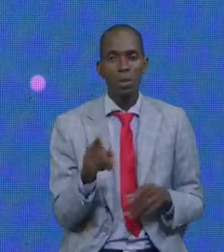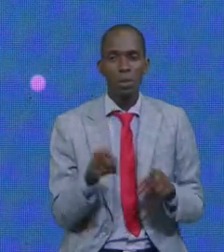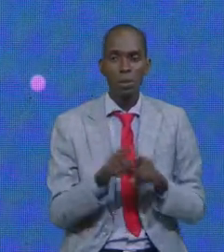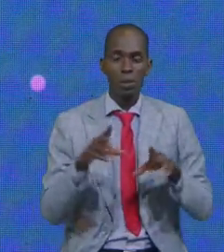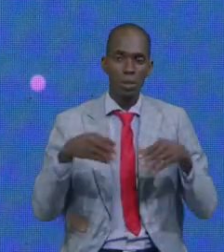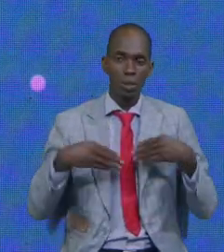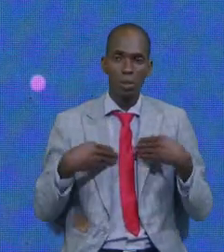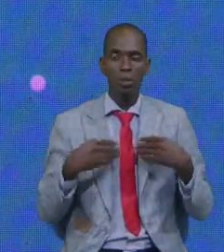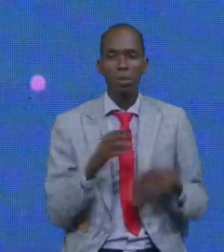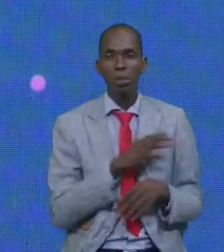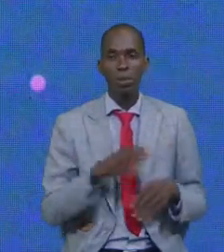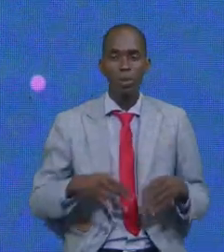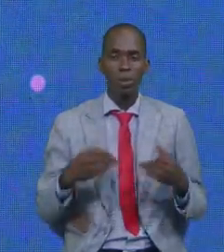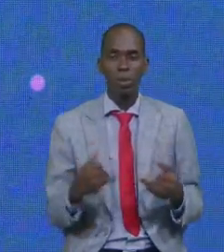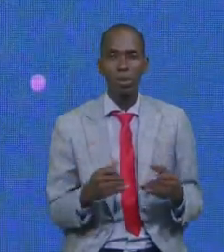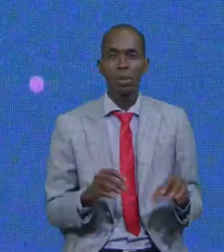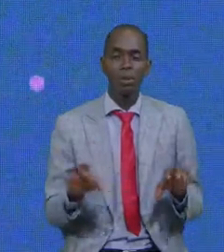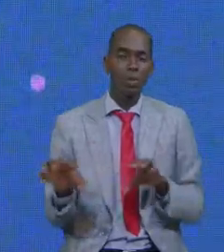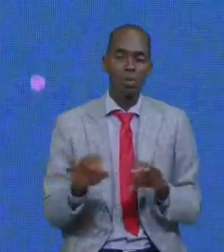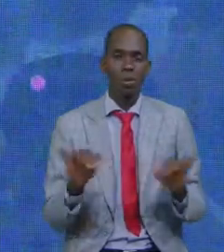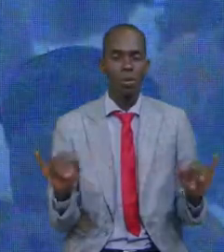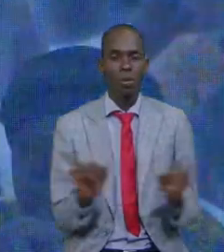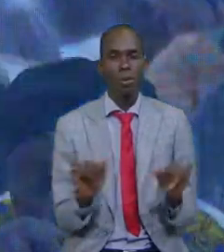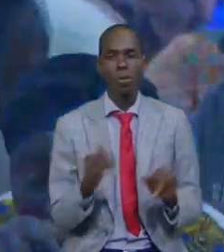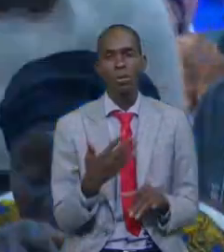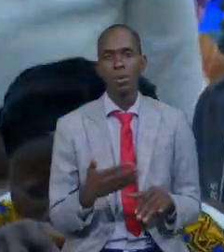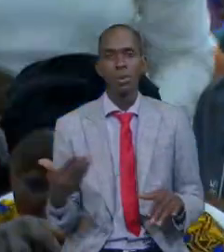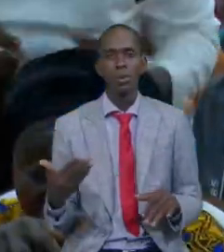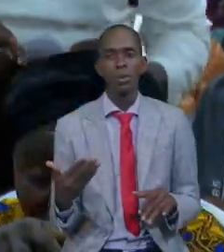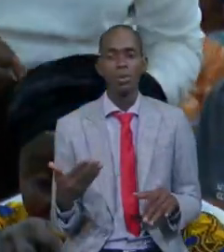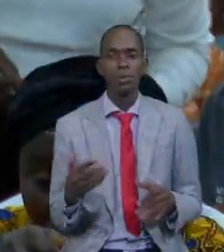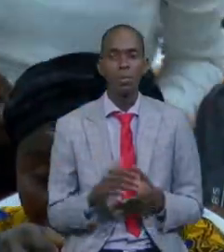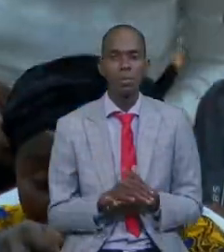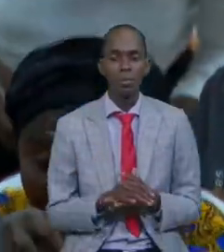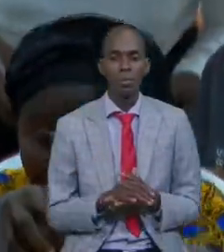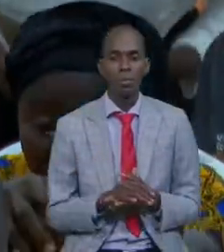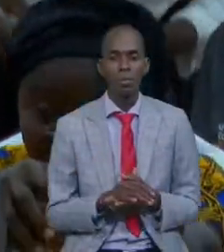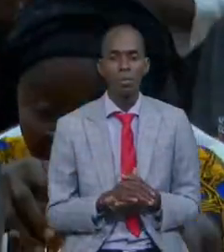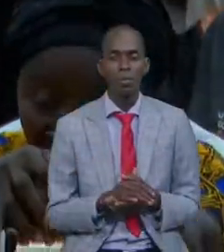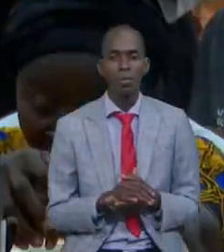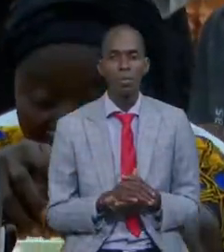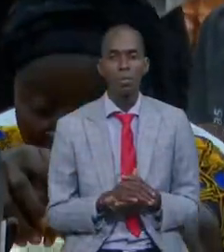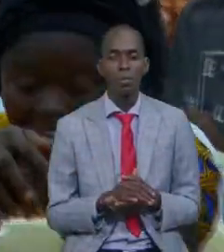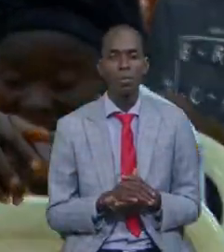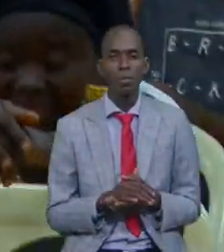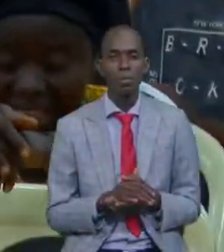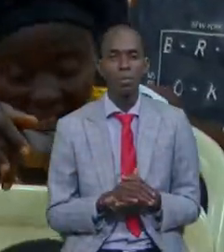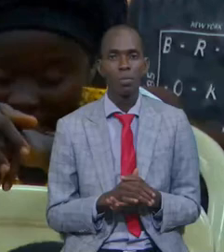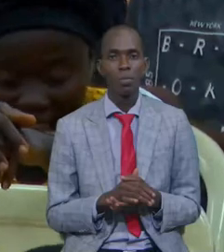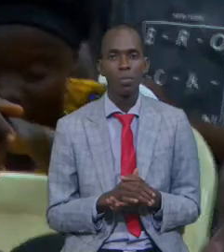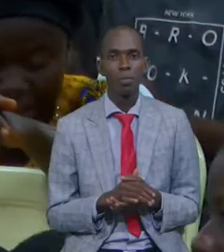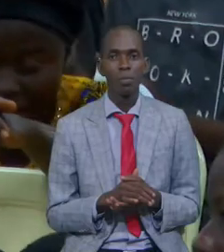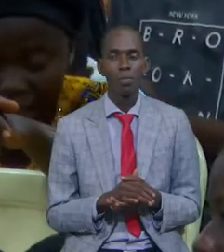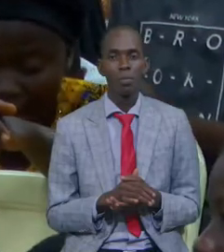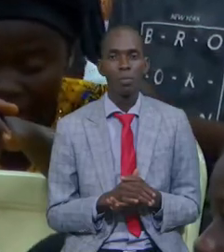do likewise. As you fill the online form, you click the